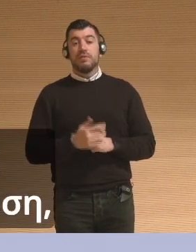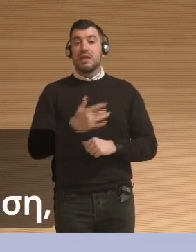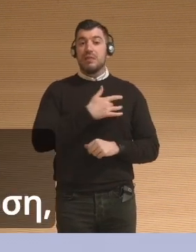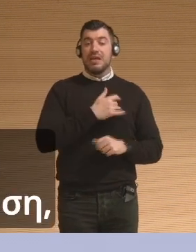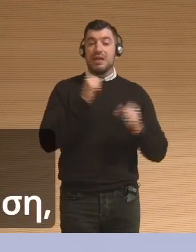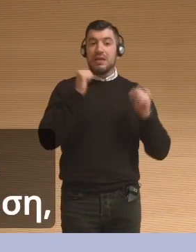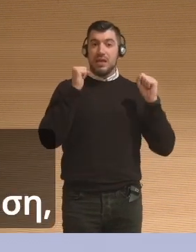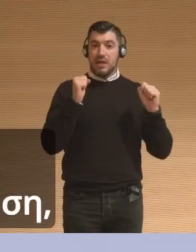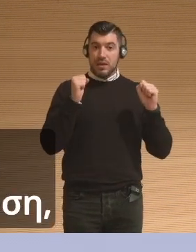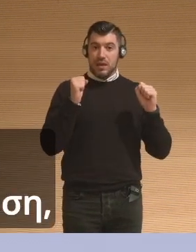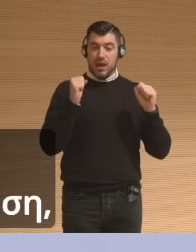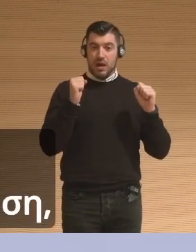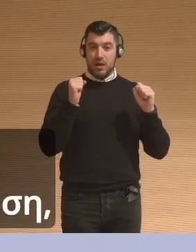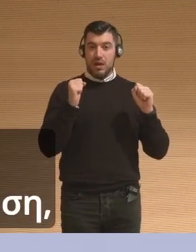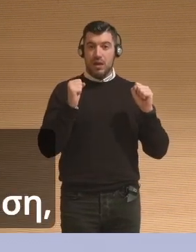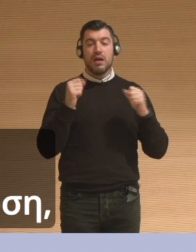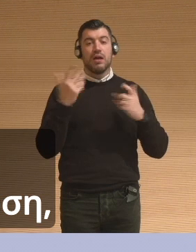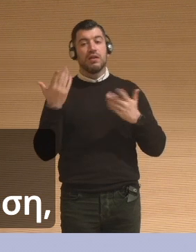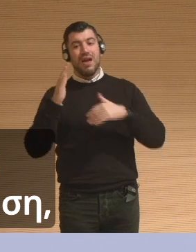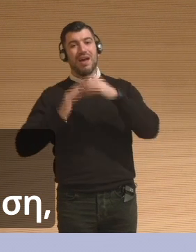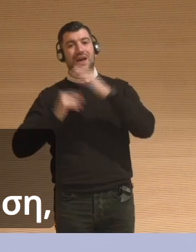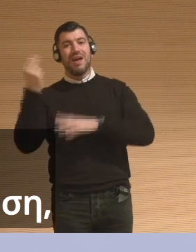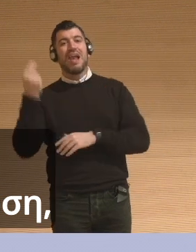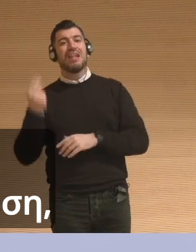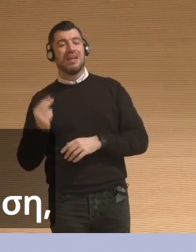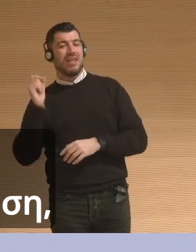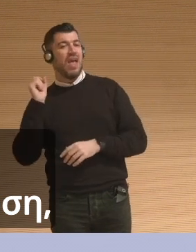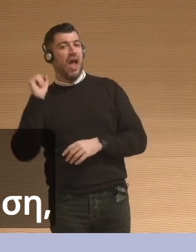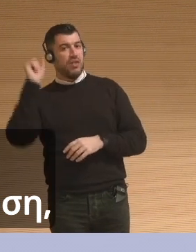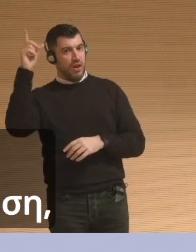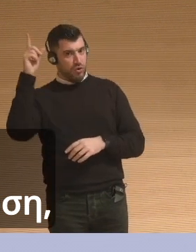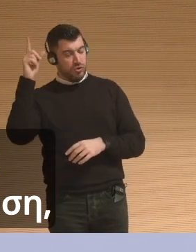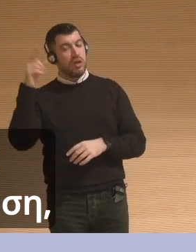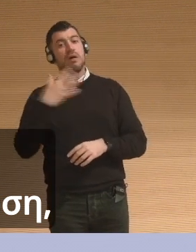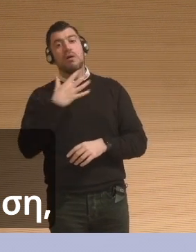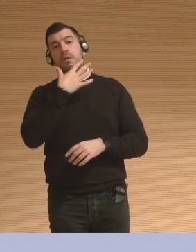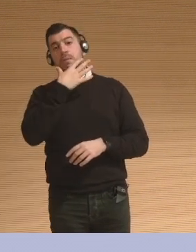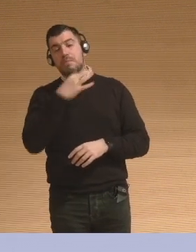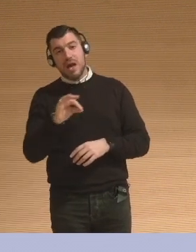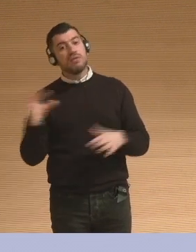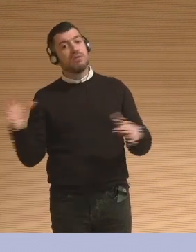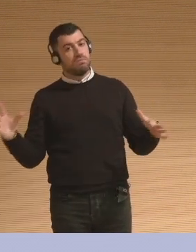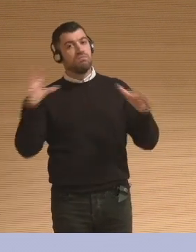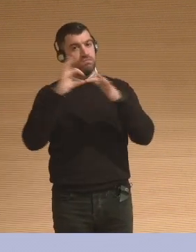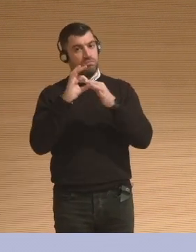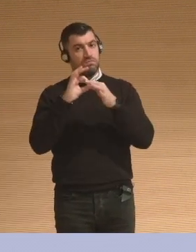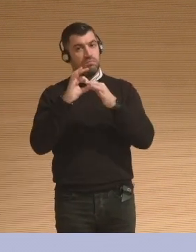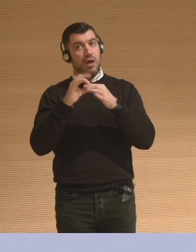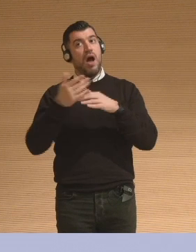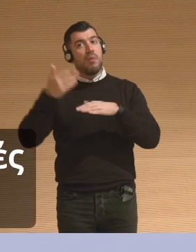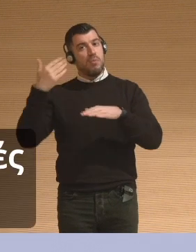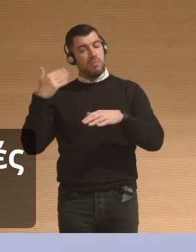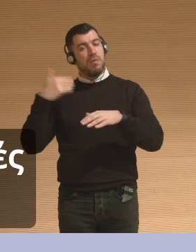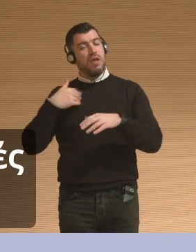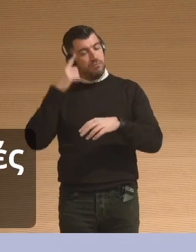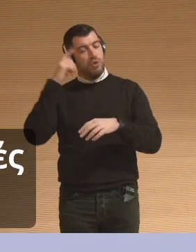from cohort studies, where the studies track individuals from their infancy to older adults, provide further insights.